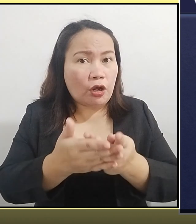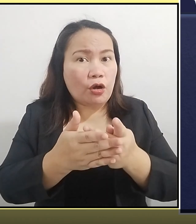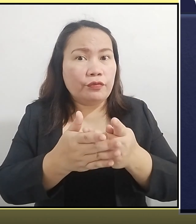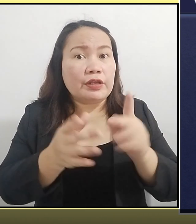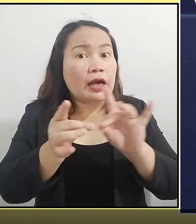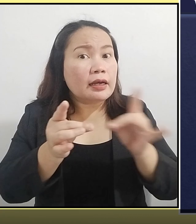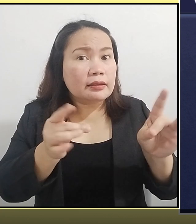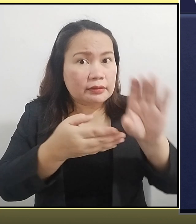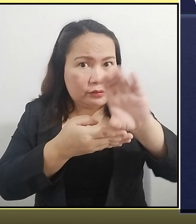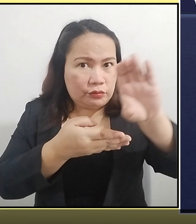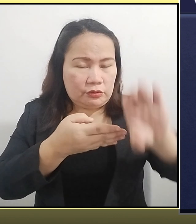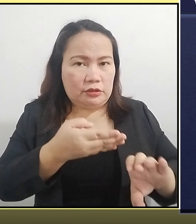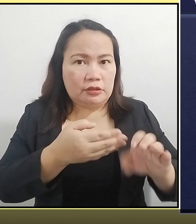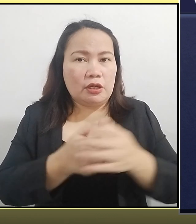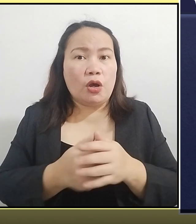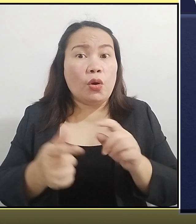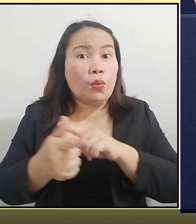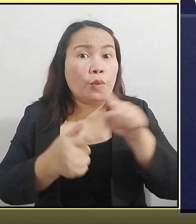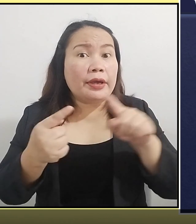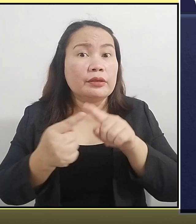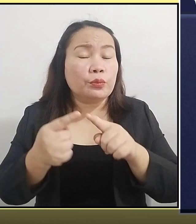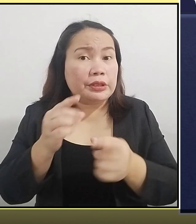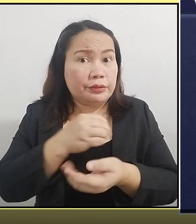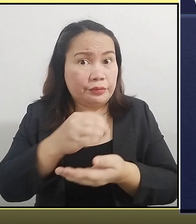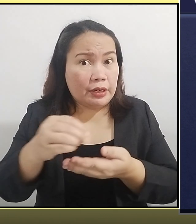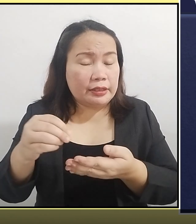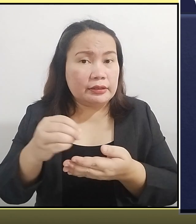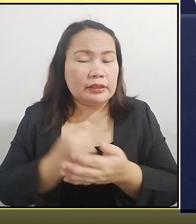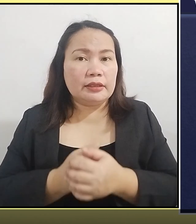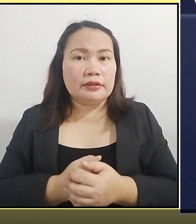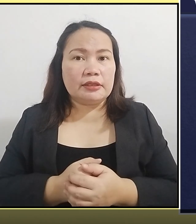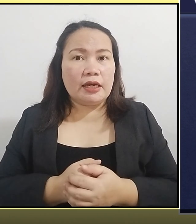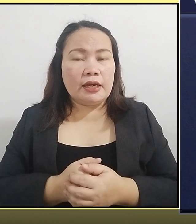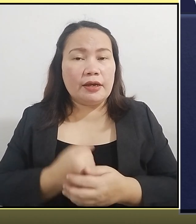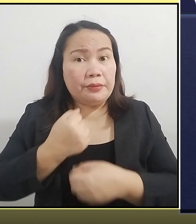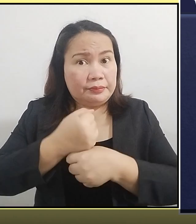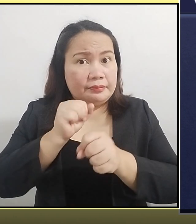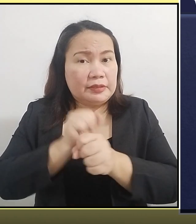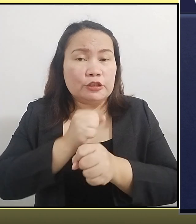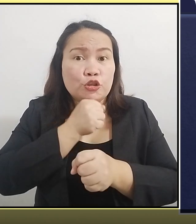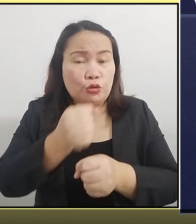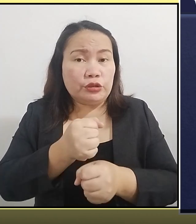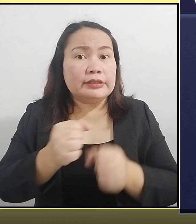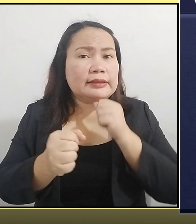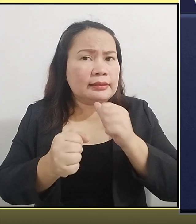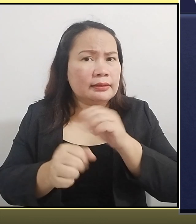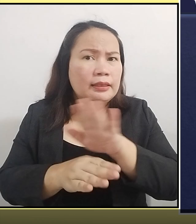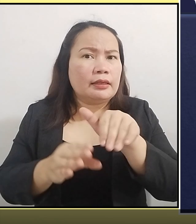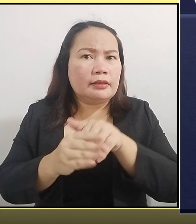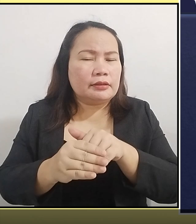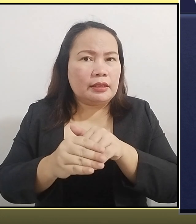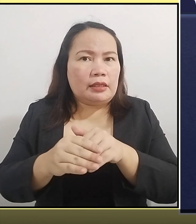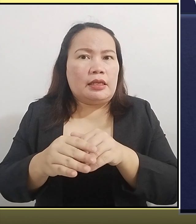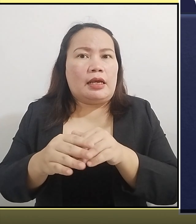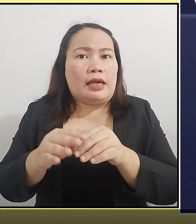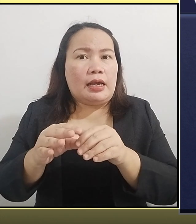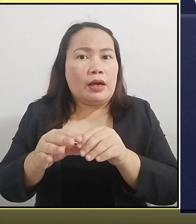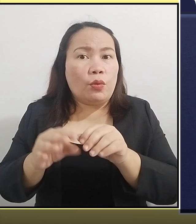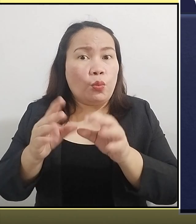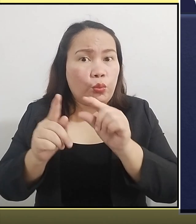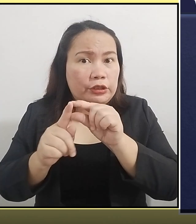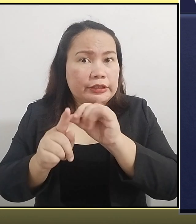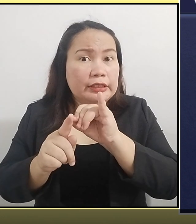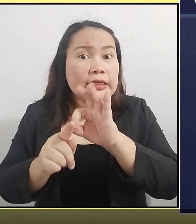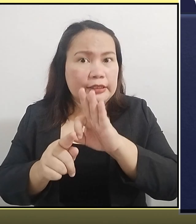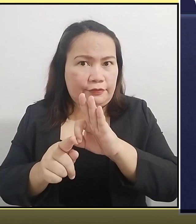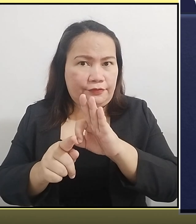the hypothesis and the conclusion, make sure na hindi po natin isasama si if at then. Yun po ay inilalagay